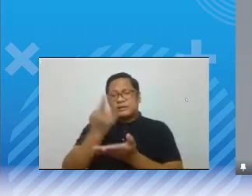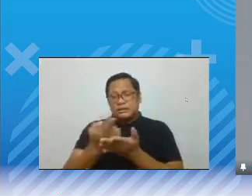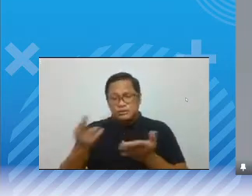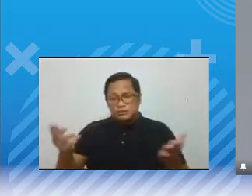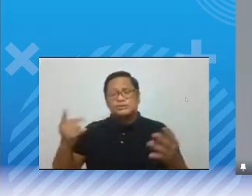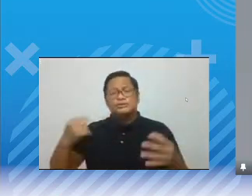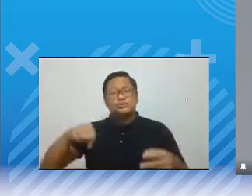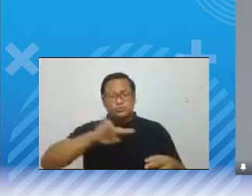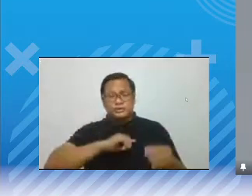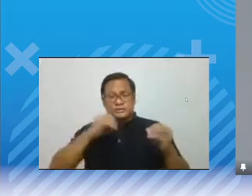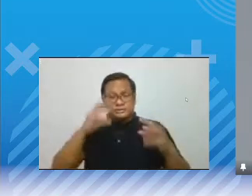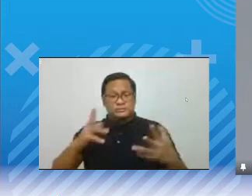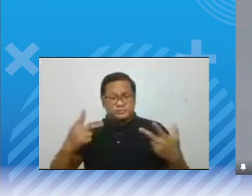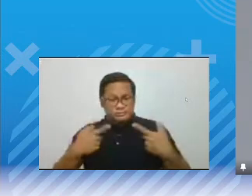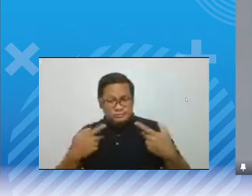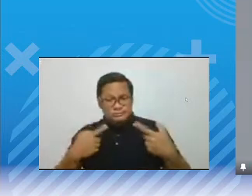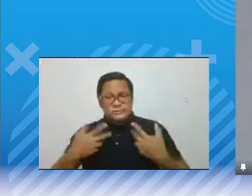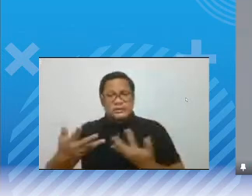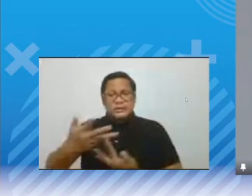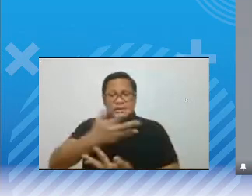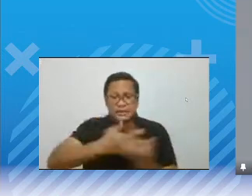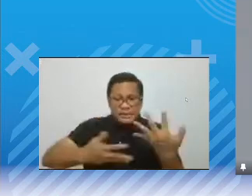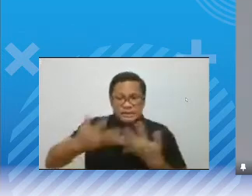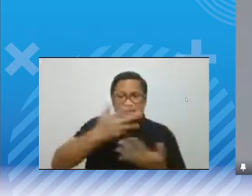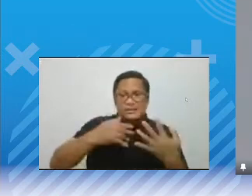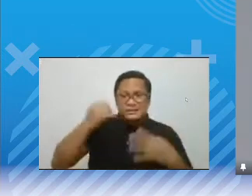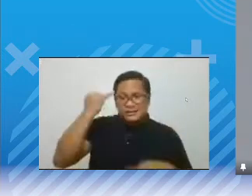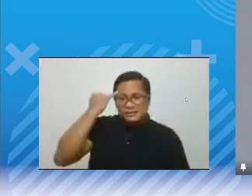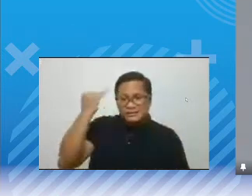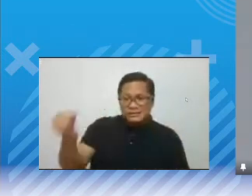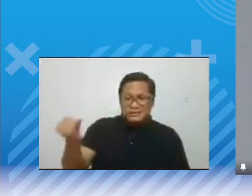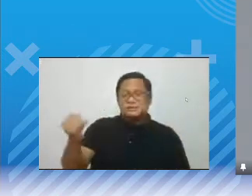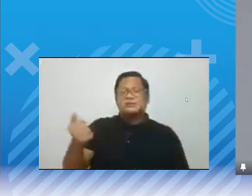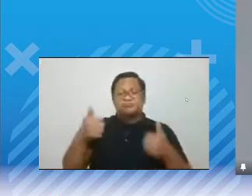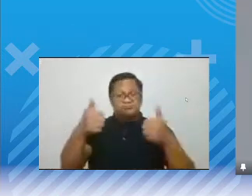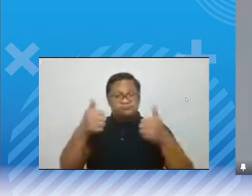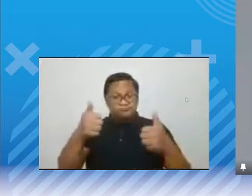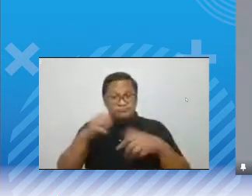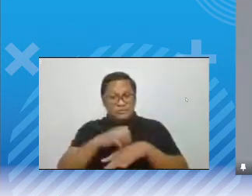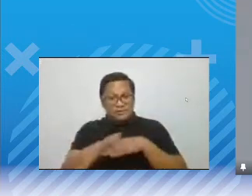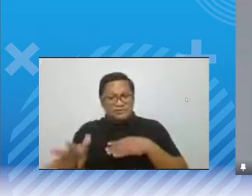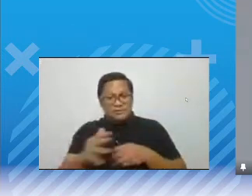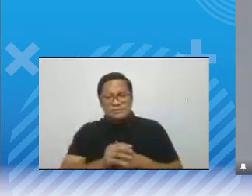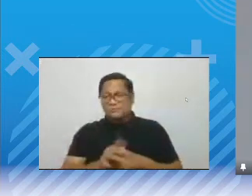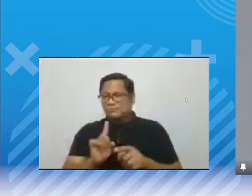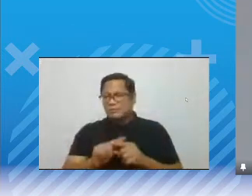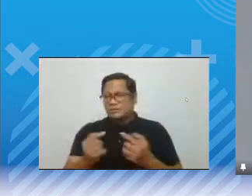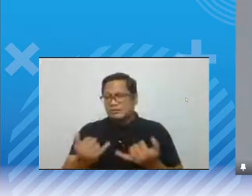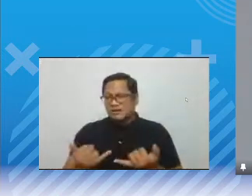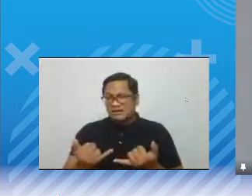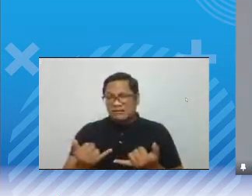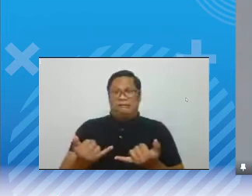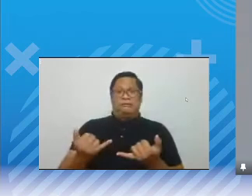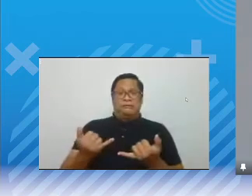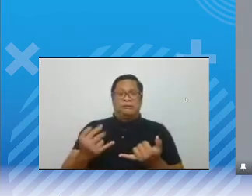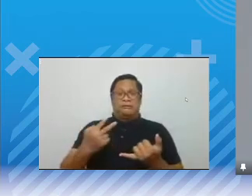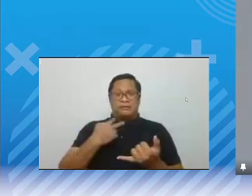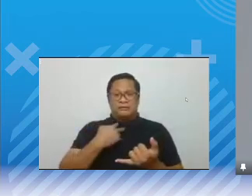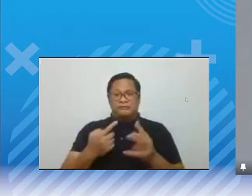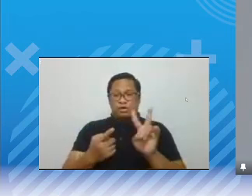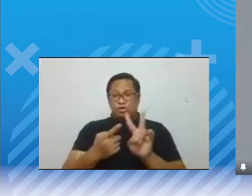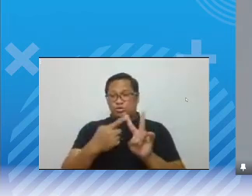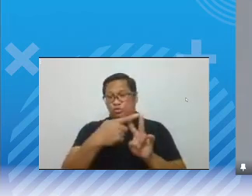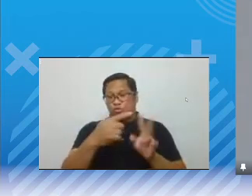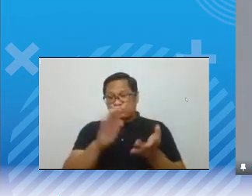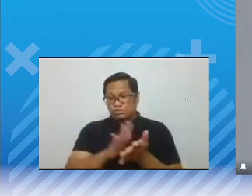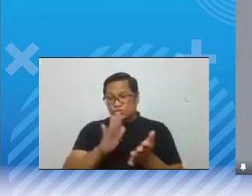have and exchange ideas. So this is more effective. So these are things that we haven't done because we have two campuses. This time we come together